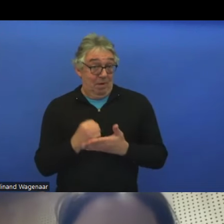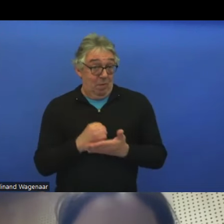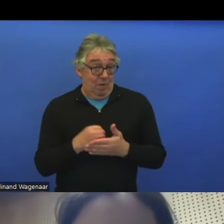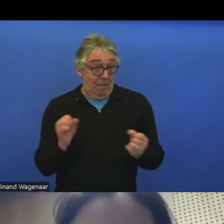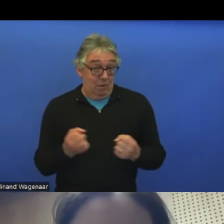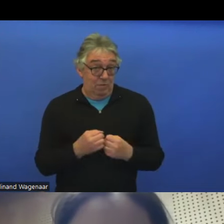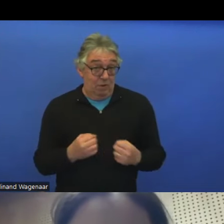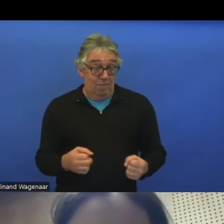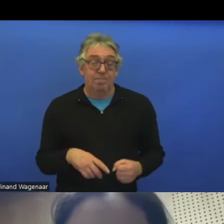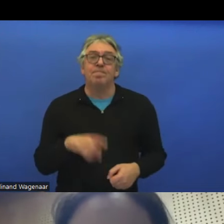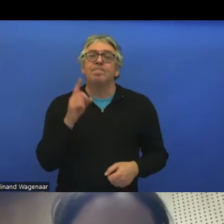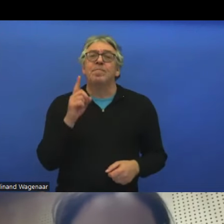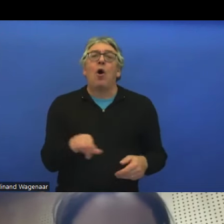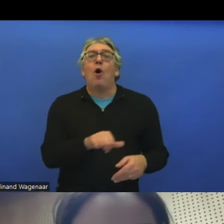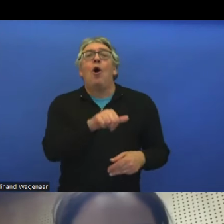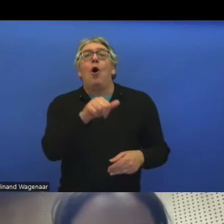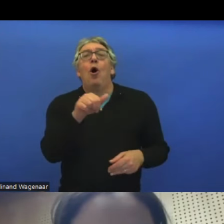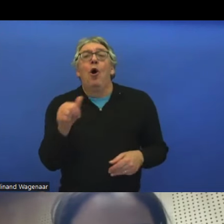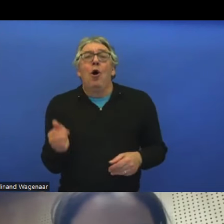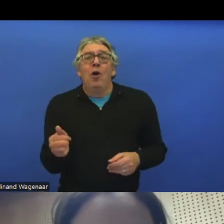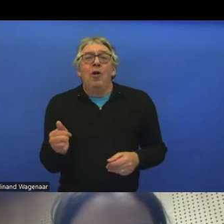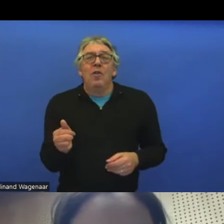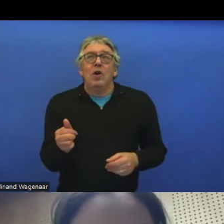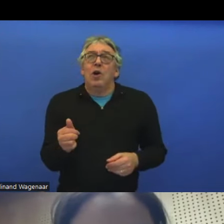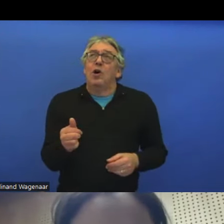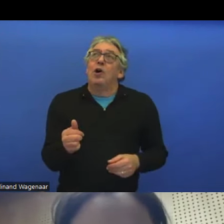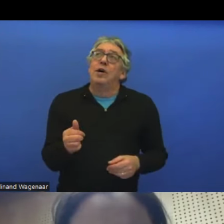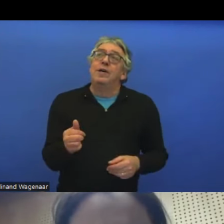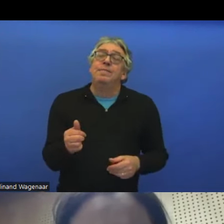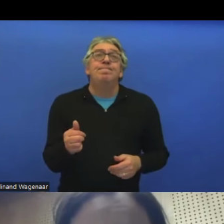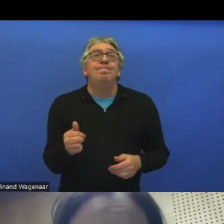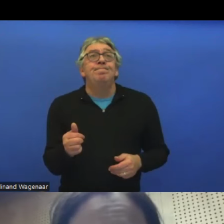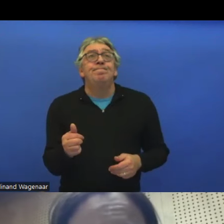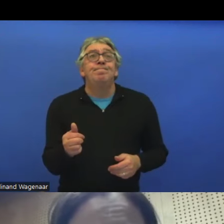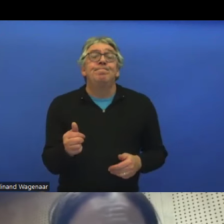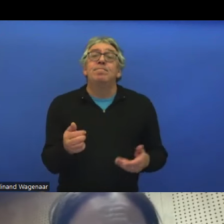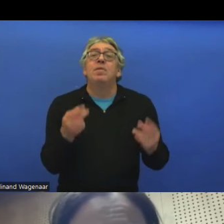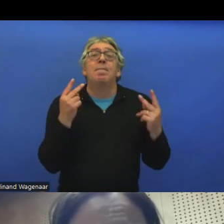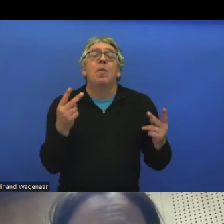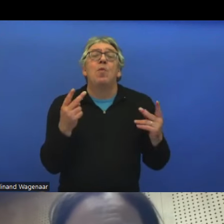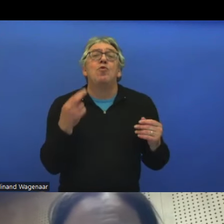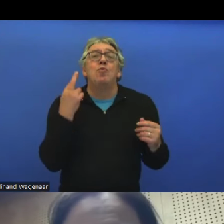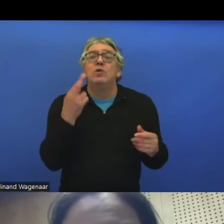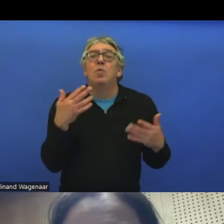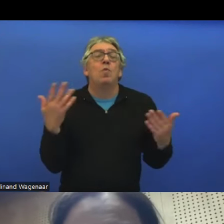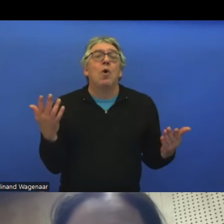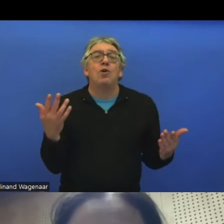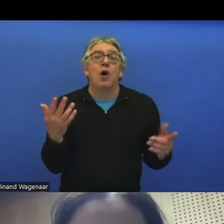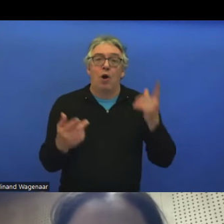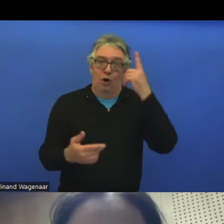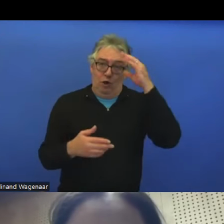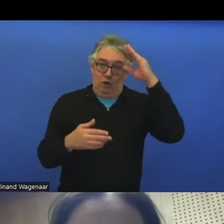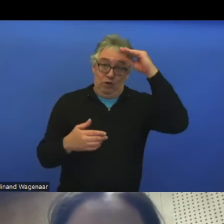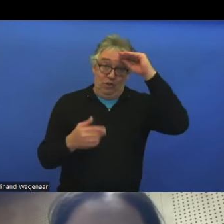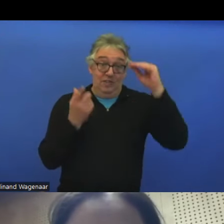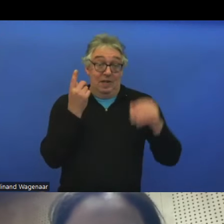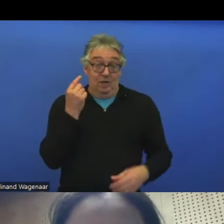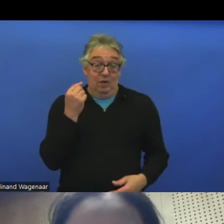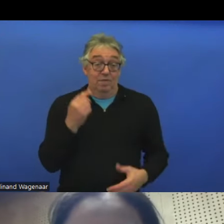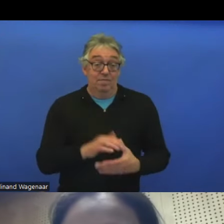important form of, or a very important cause of statelessness. And that is because in 24